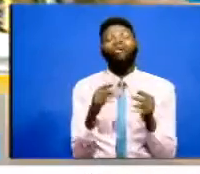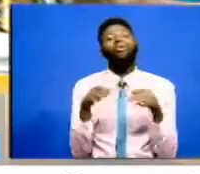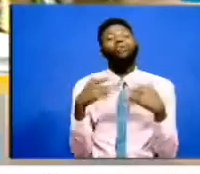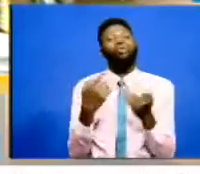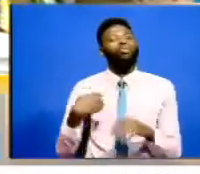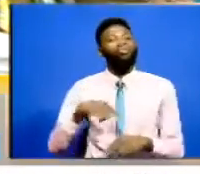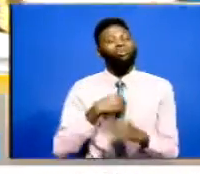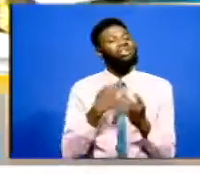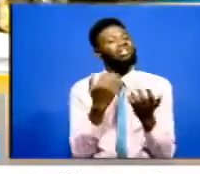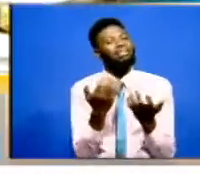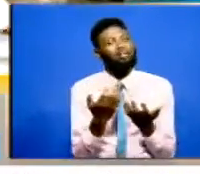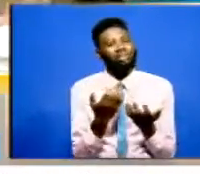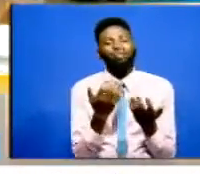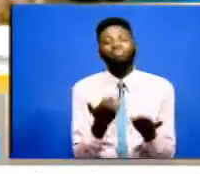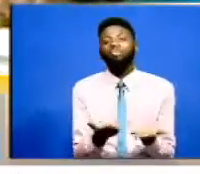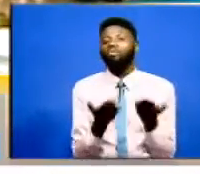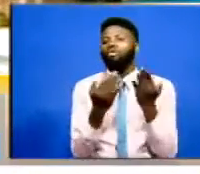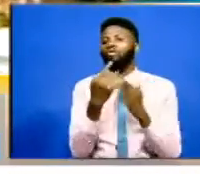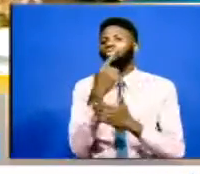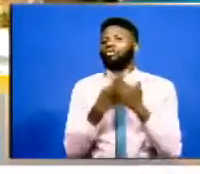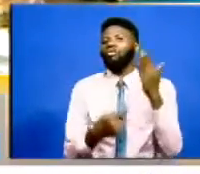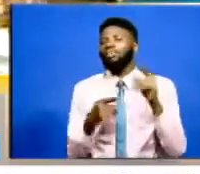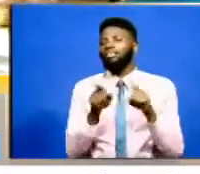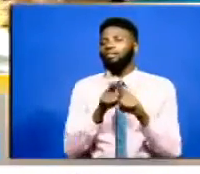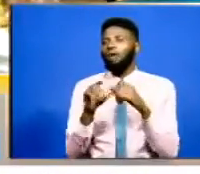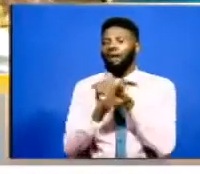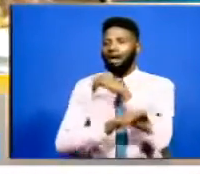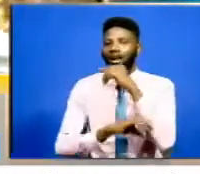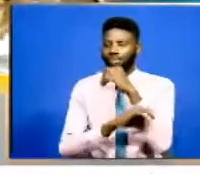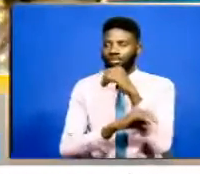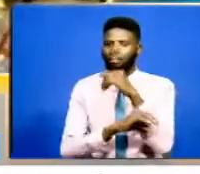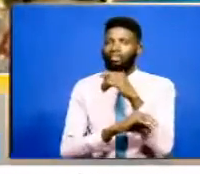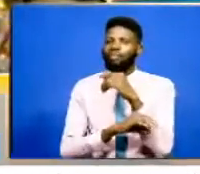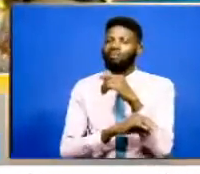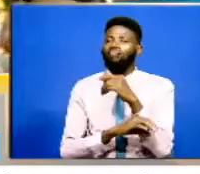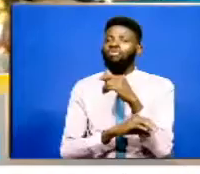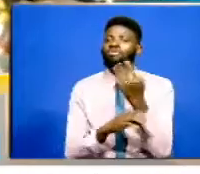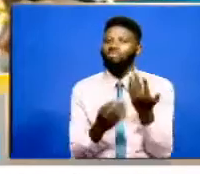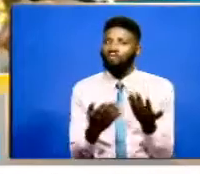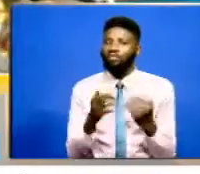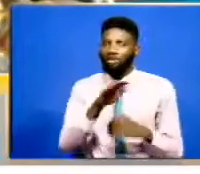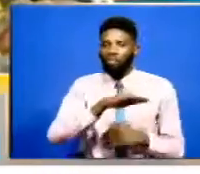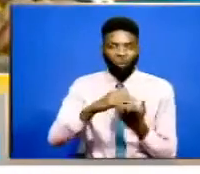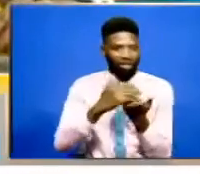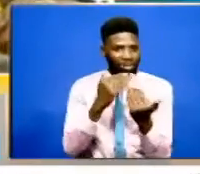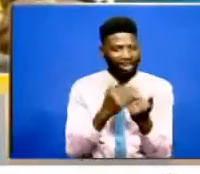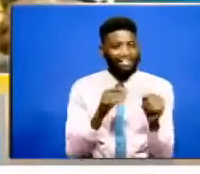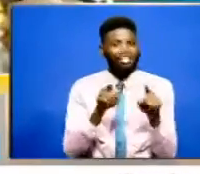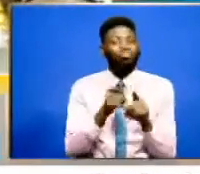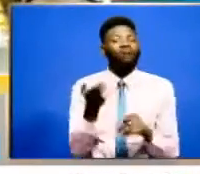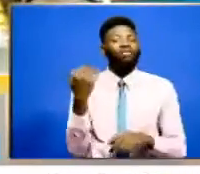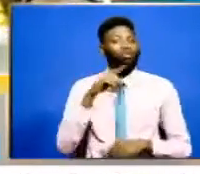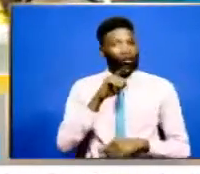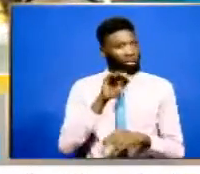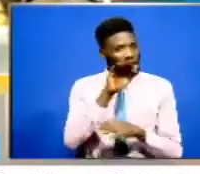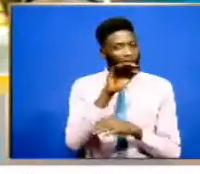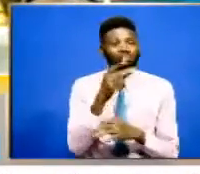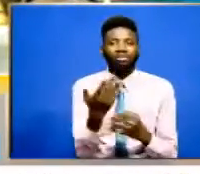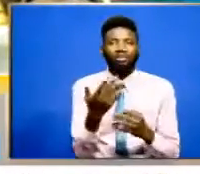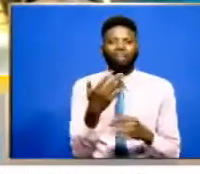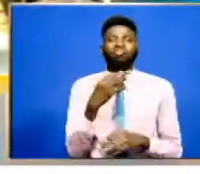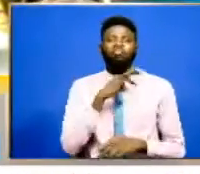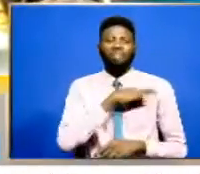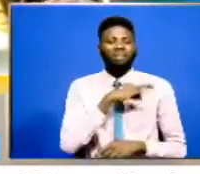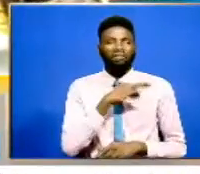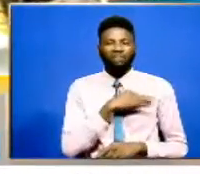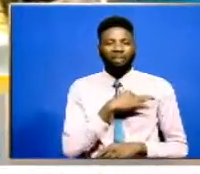as a country when it comes to environment conservation? And of course, I will still pose the same question I had posed earlier on what are the benefits of